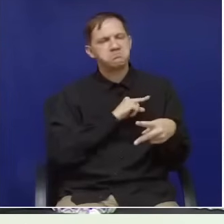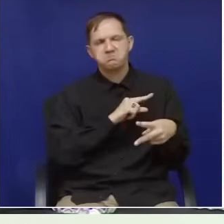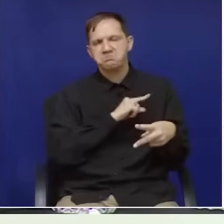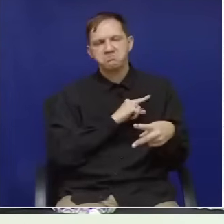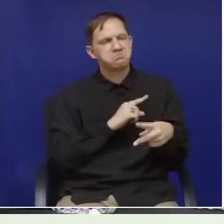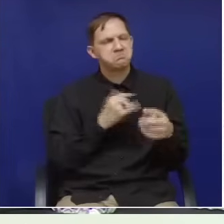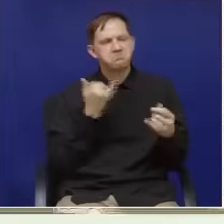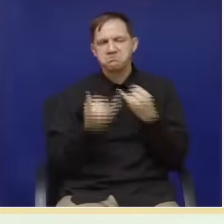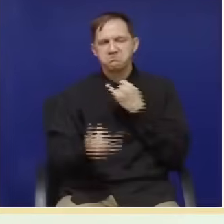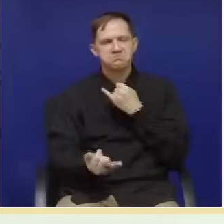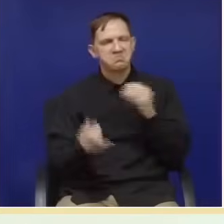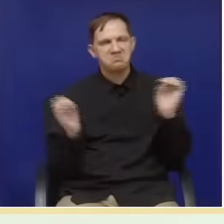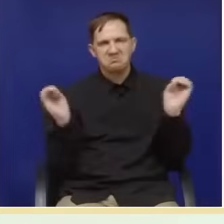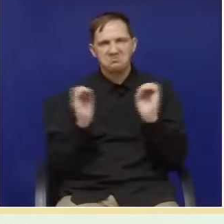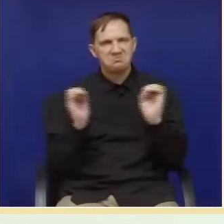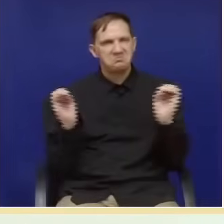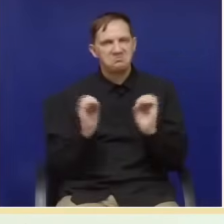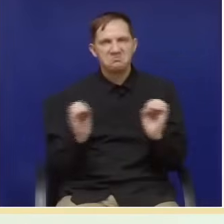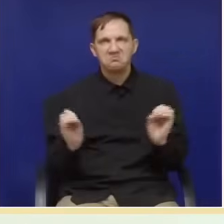Speaker.